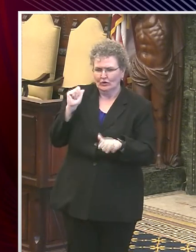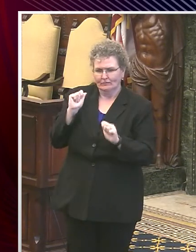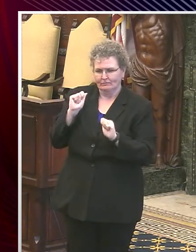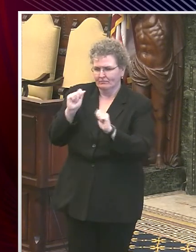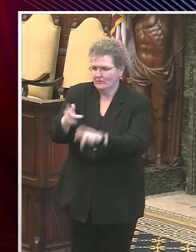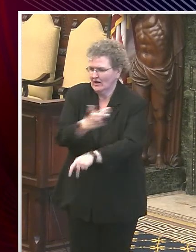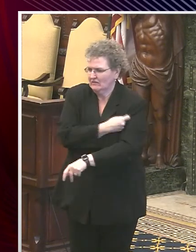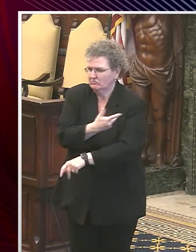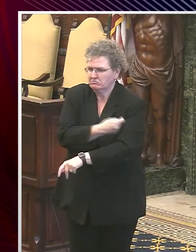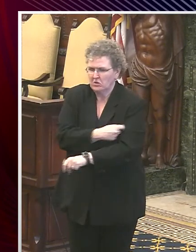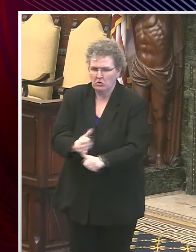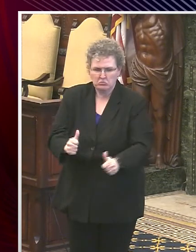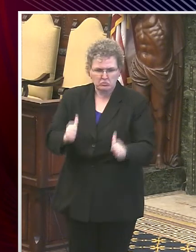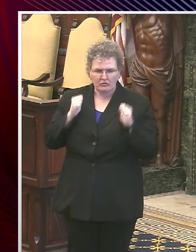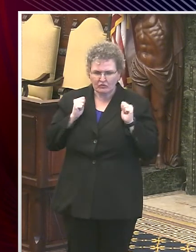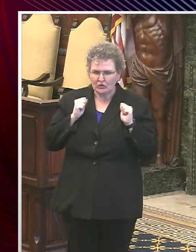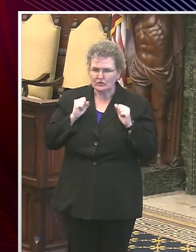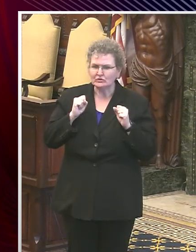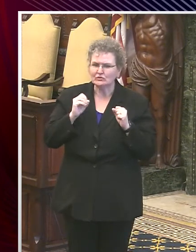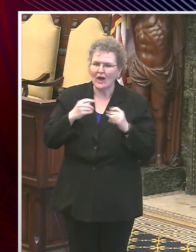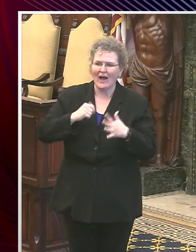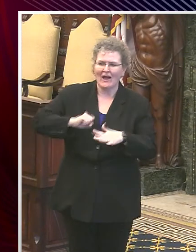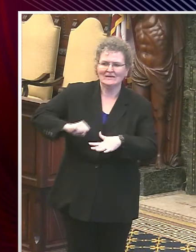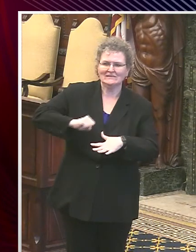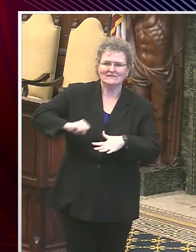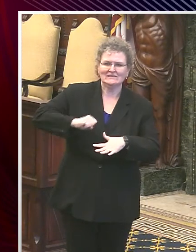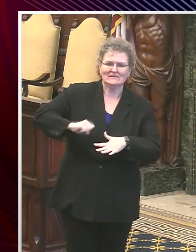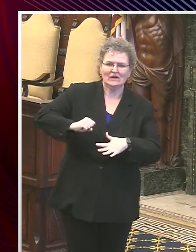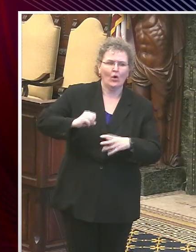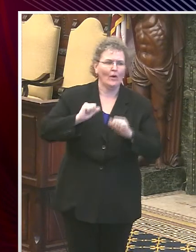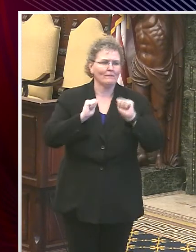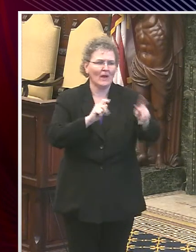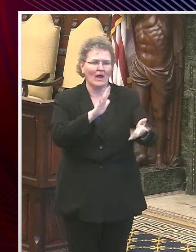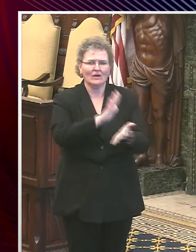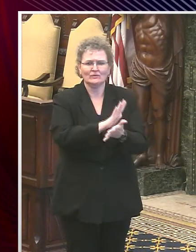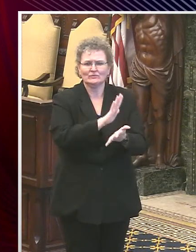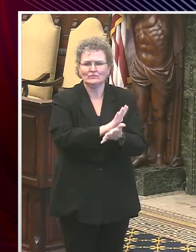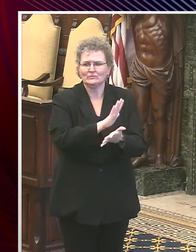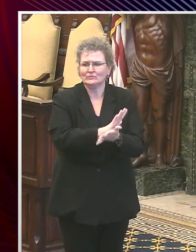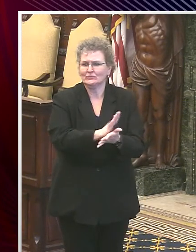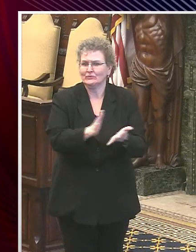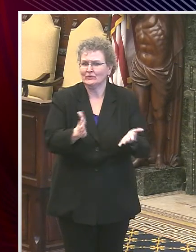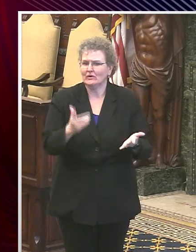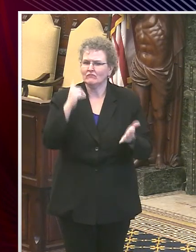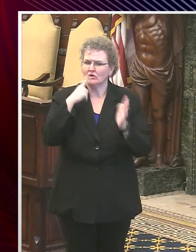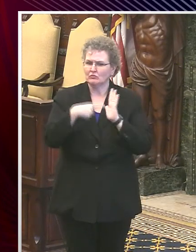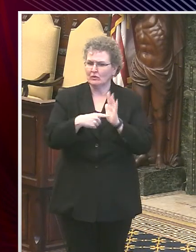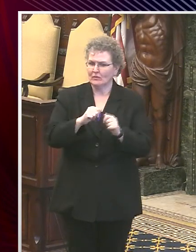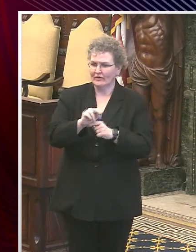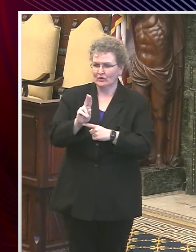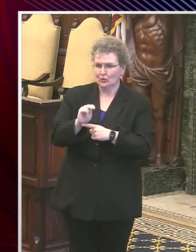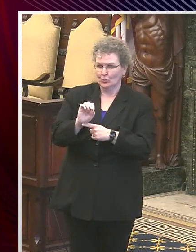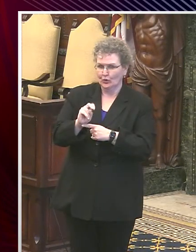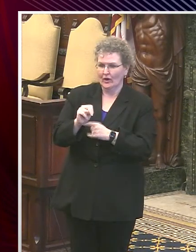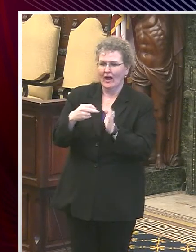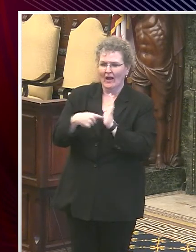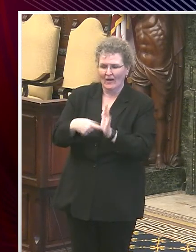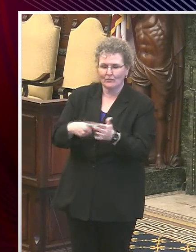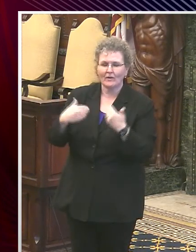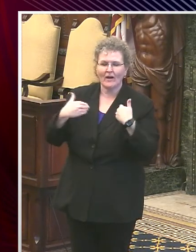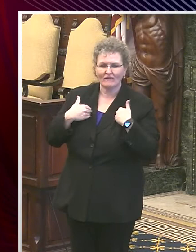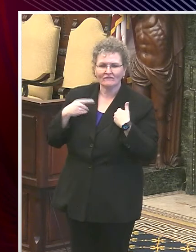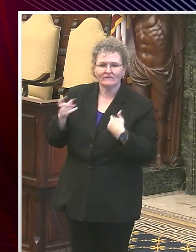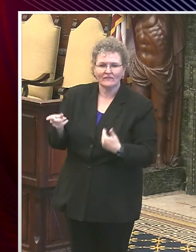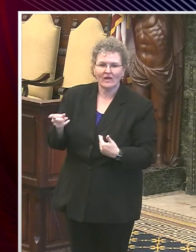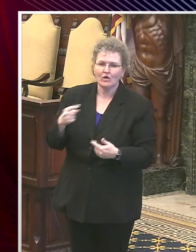or may find some hesitancy in coming back to school. They're represented by a union for the most part. I think all of them are. And I'm sure